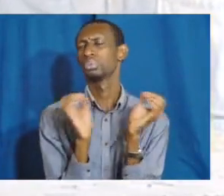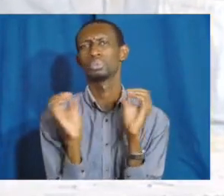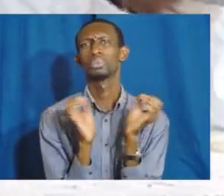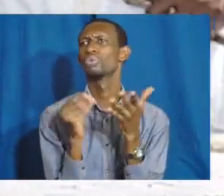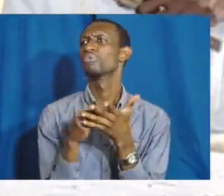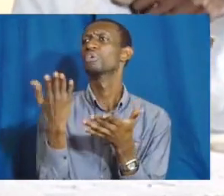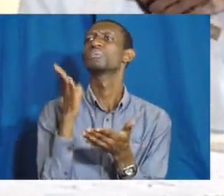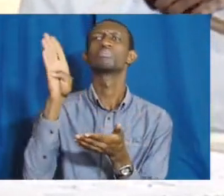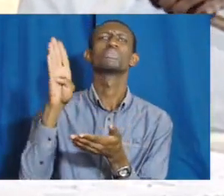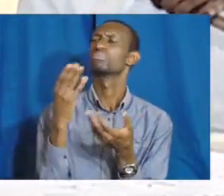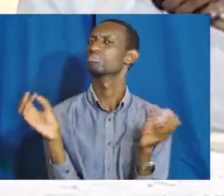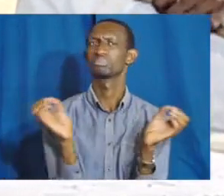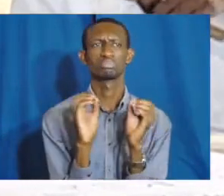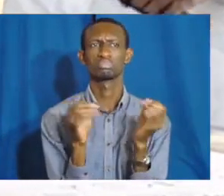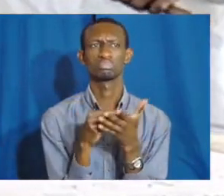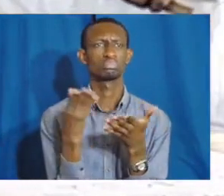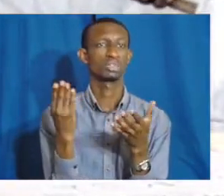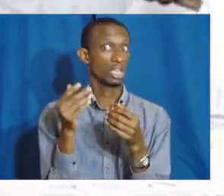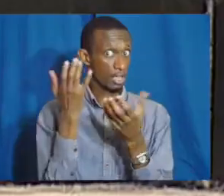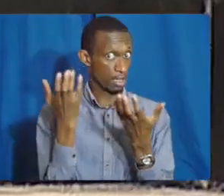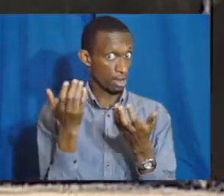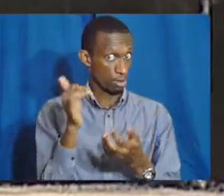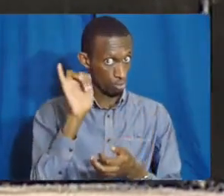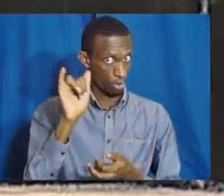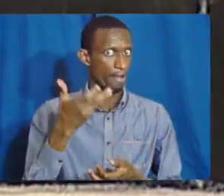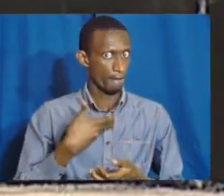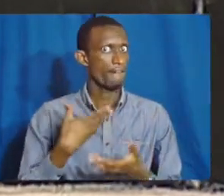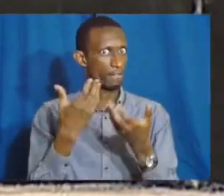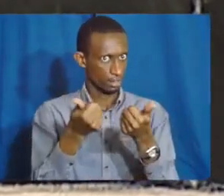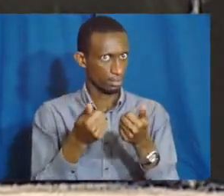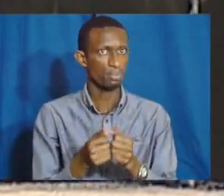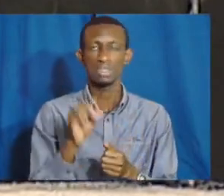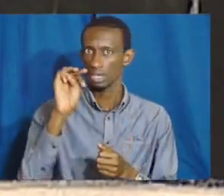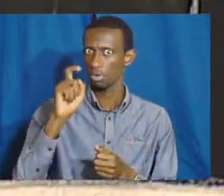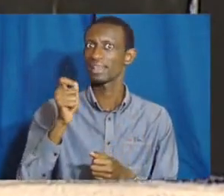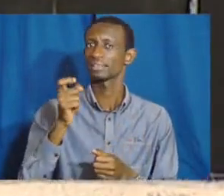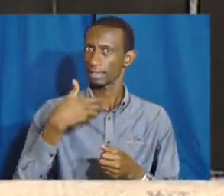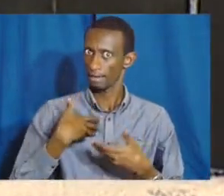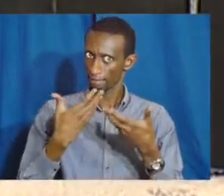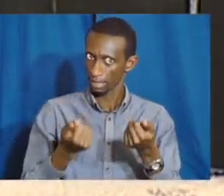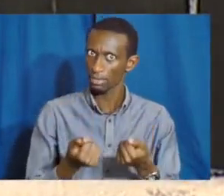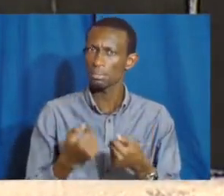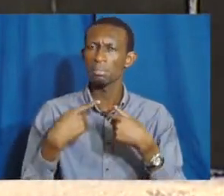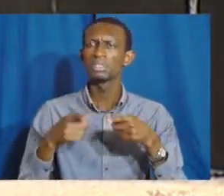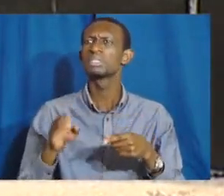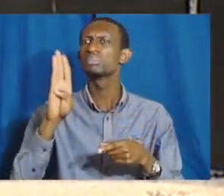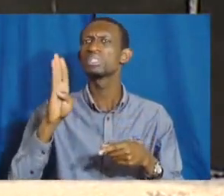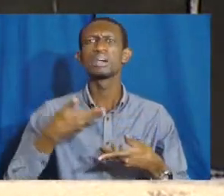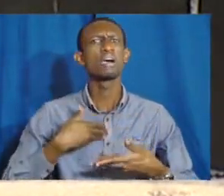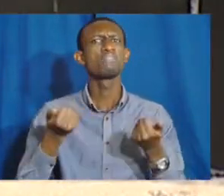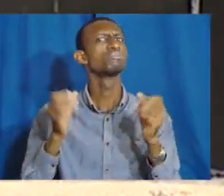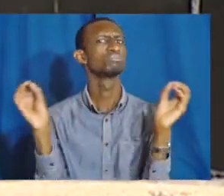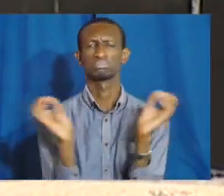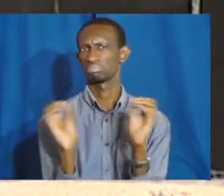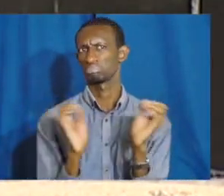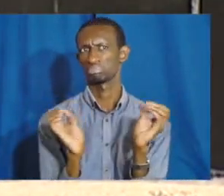of b. As you can see here, we have y, we have m, we have x, but we don't have b, which means I put